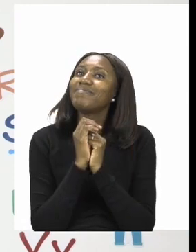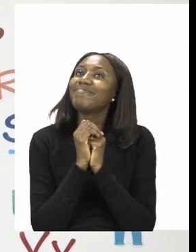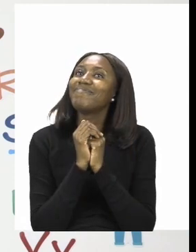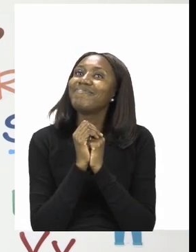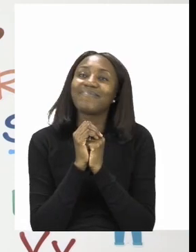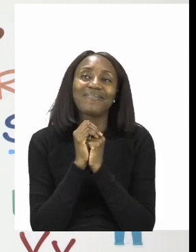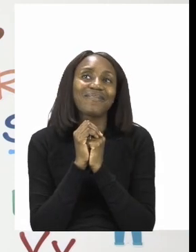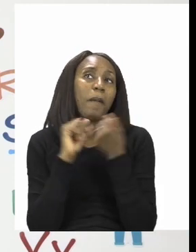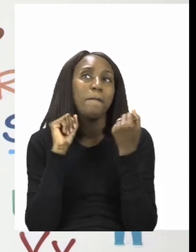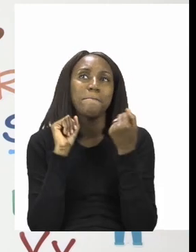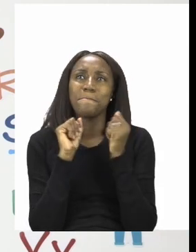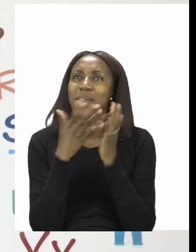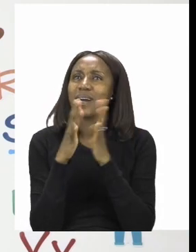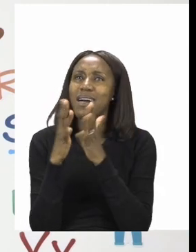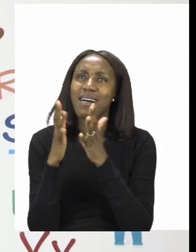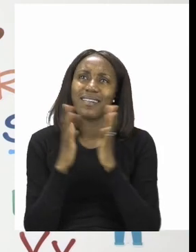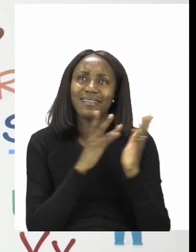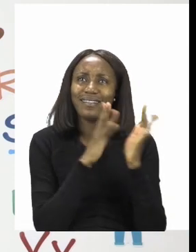away.